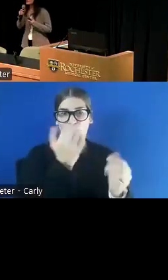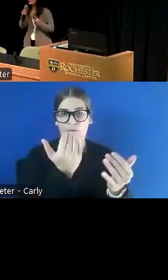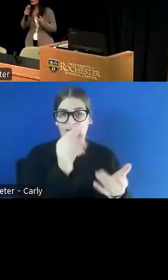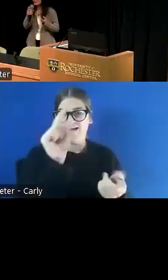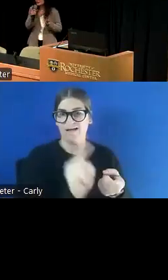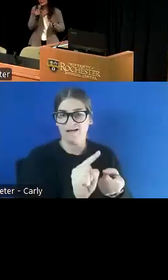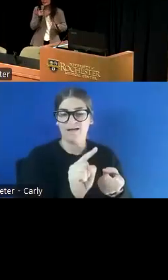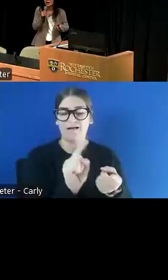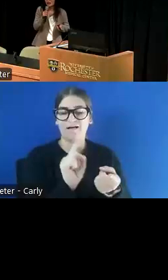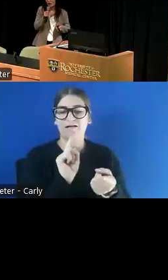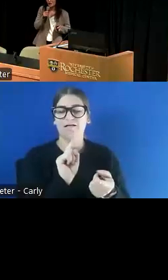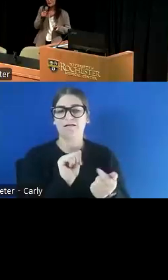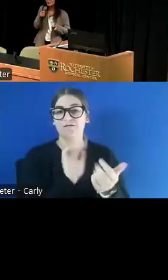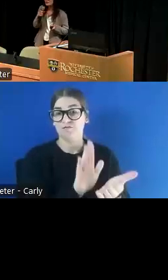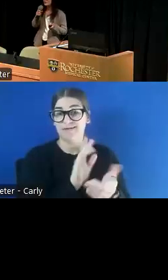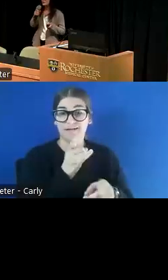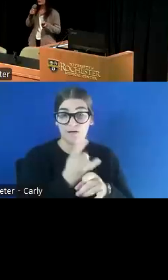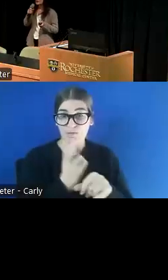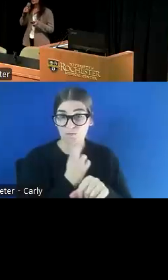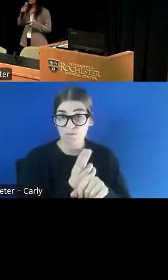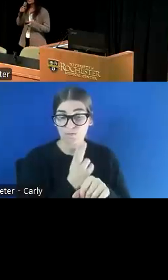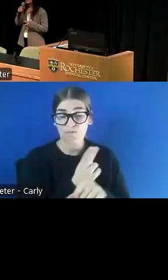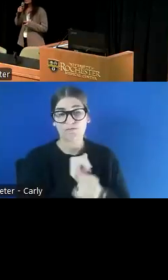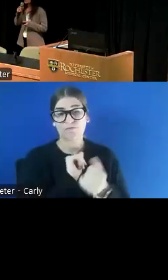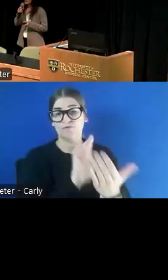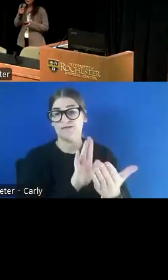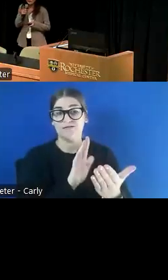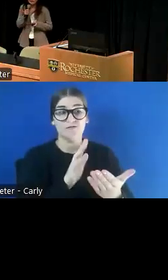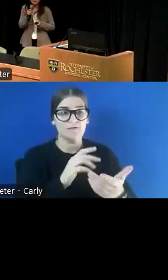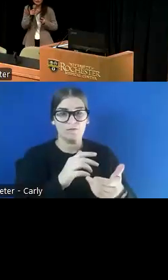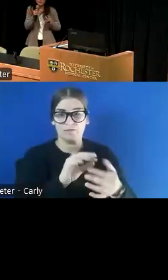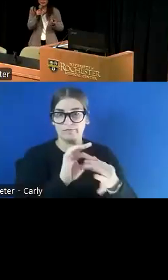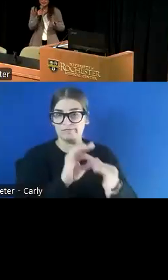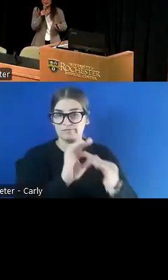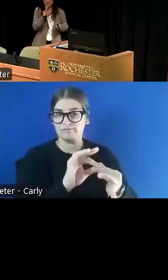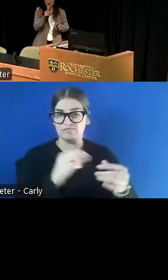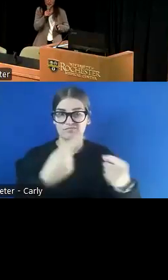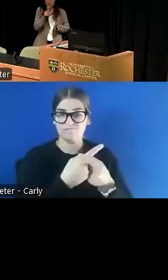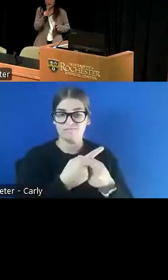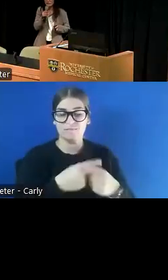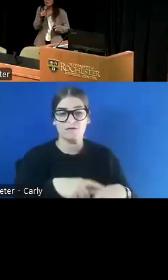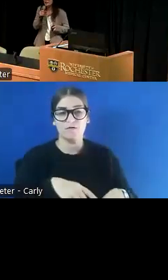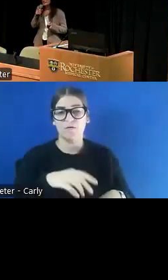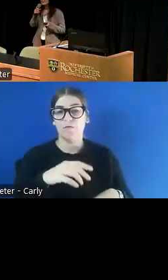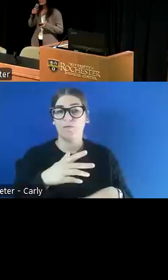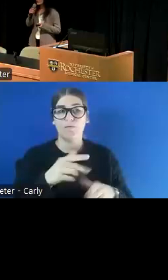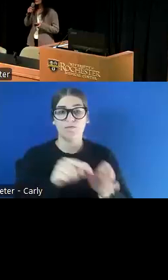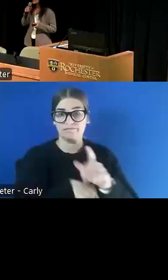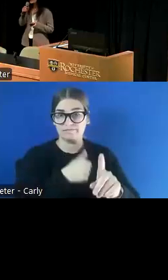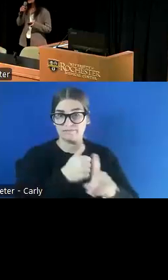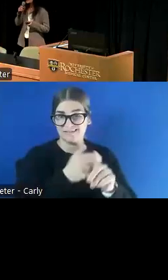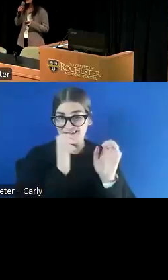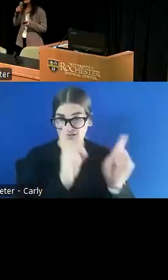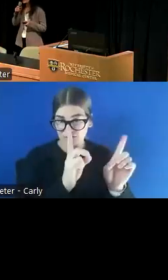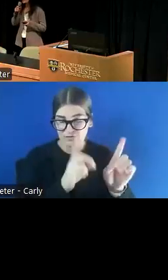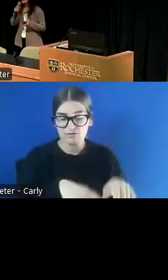risk, like addressing alcohol use or interpersonal conflicts or suicide-related education. Intervention